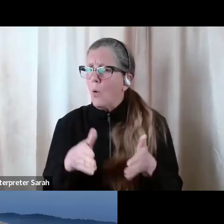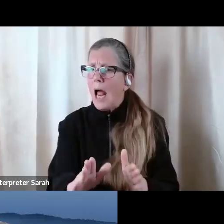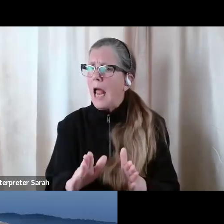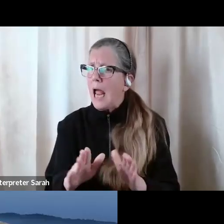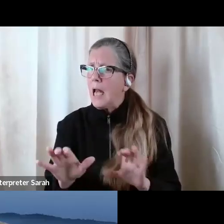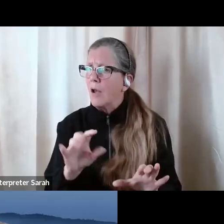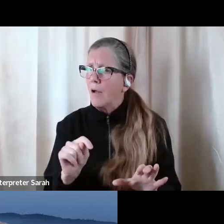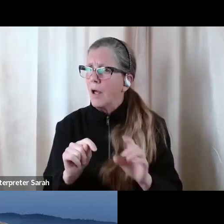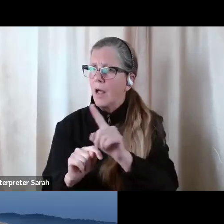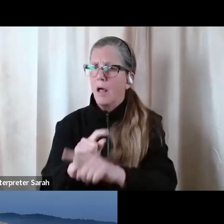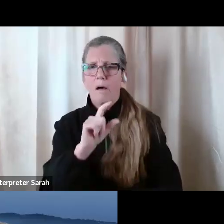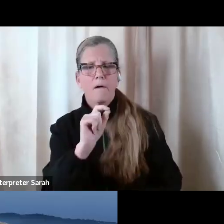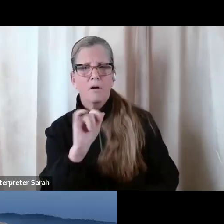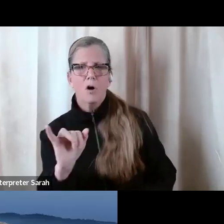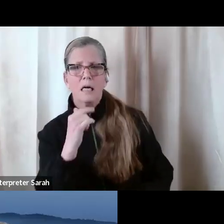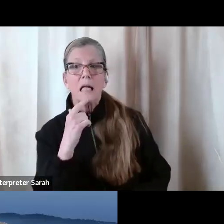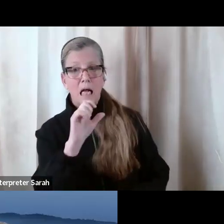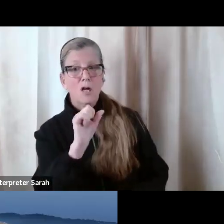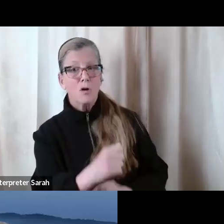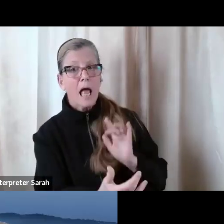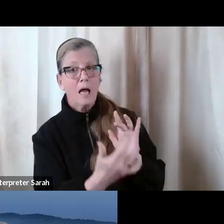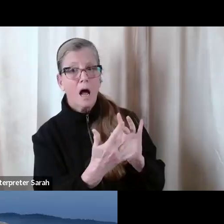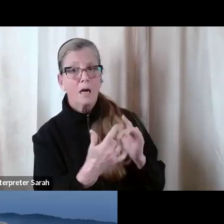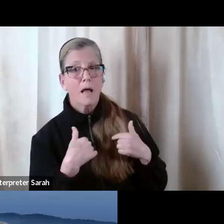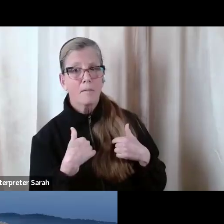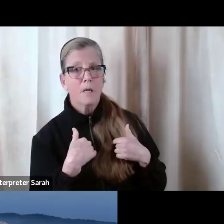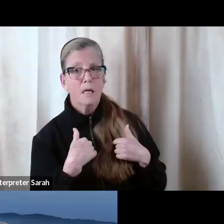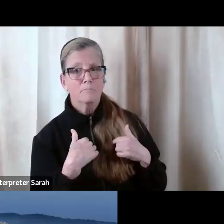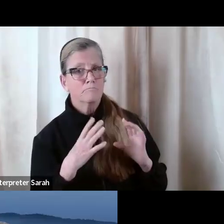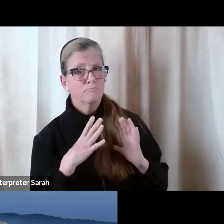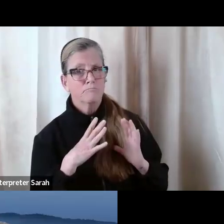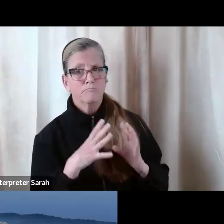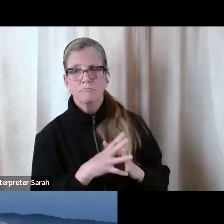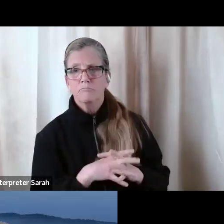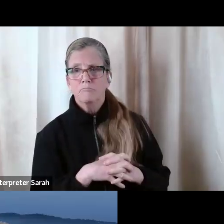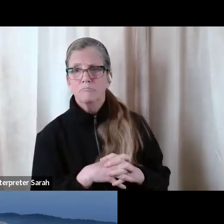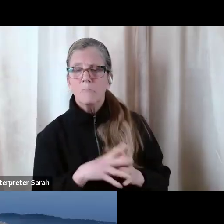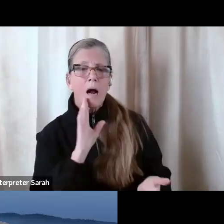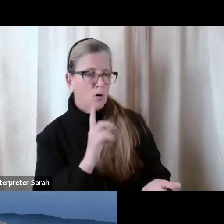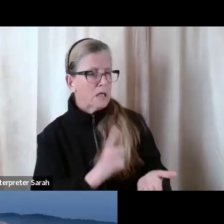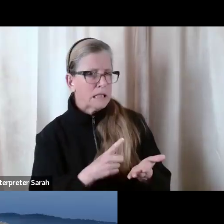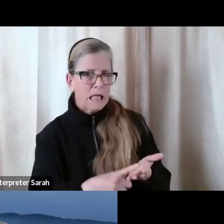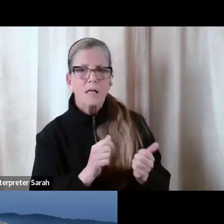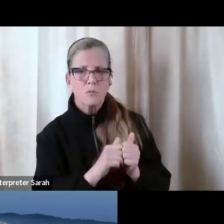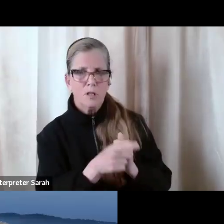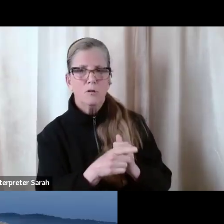If he wants to reach out to me, I can discuss that with him.